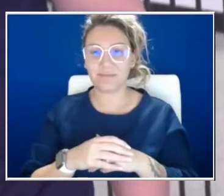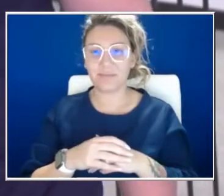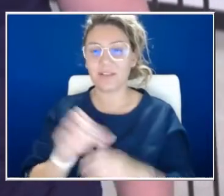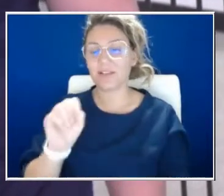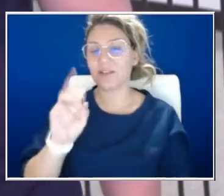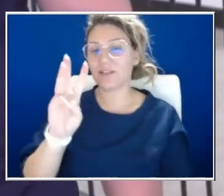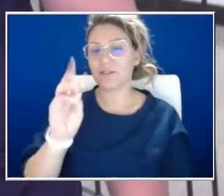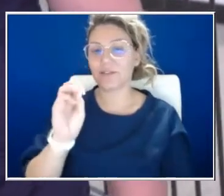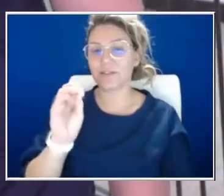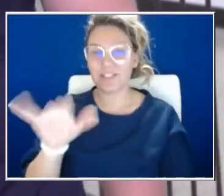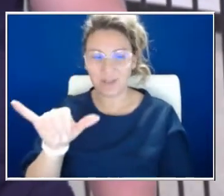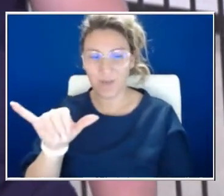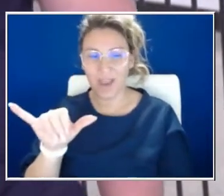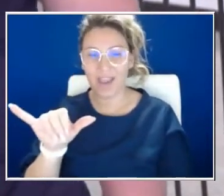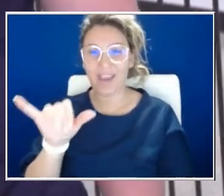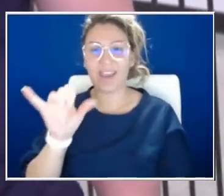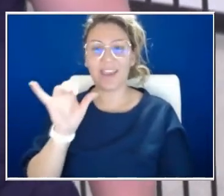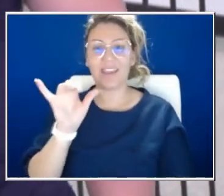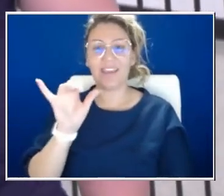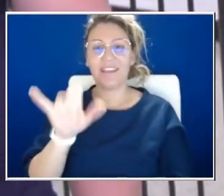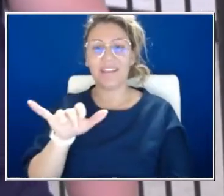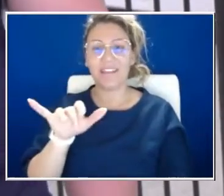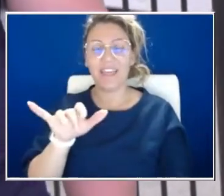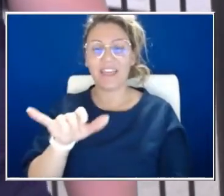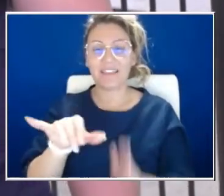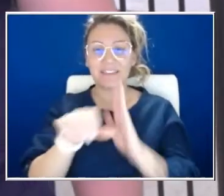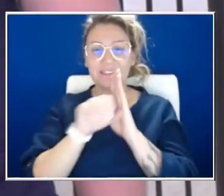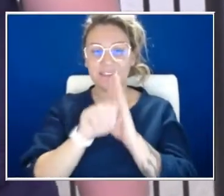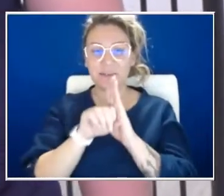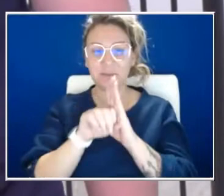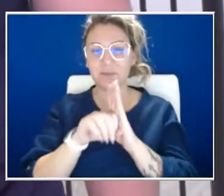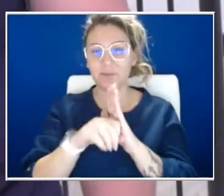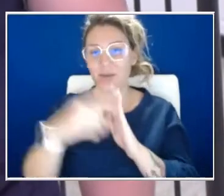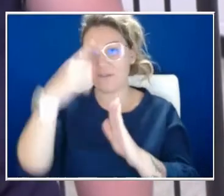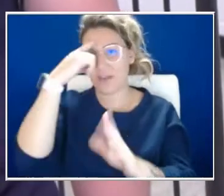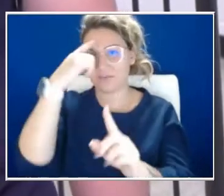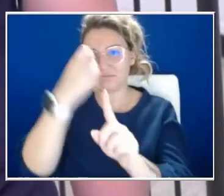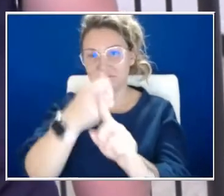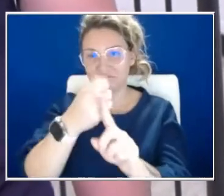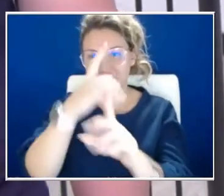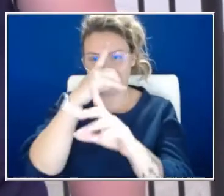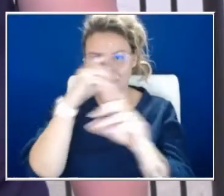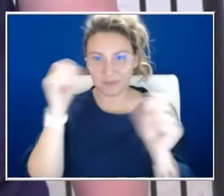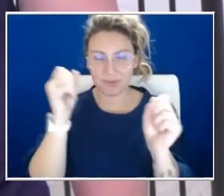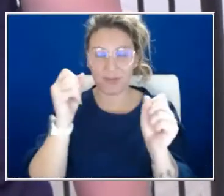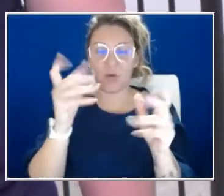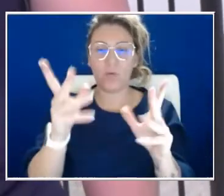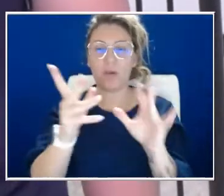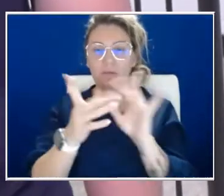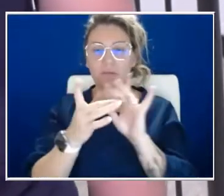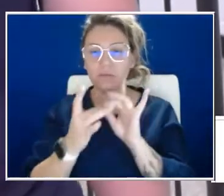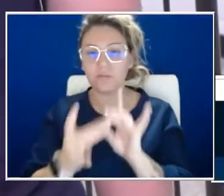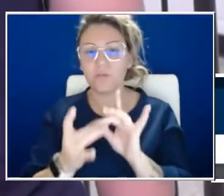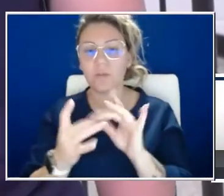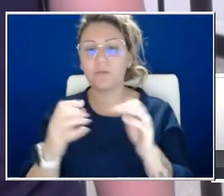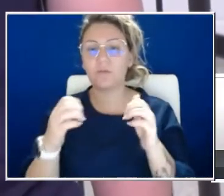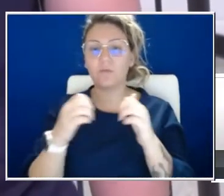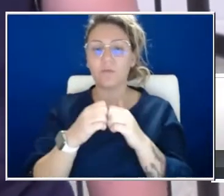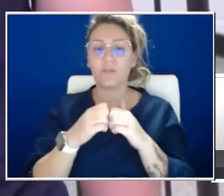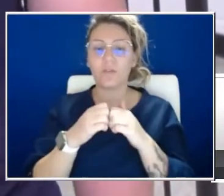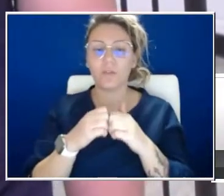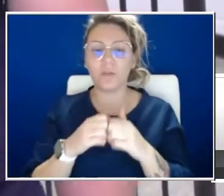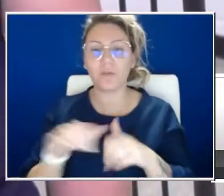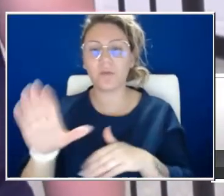just it's a sign or a symptom of concussion, and so I think that they wanted to marry that up with their name